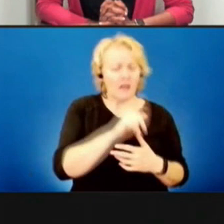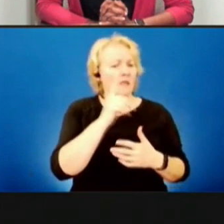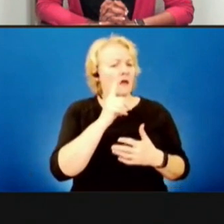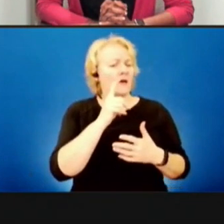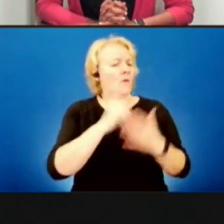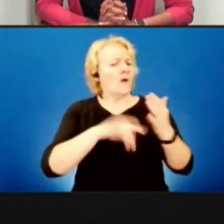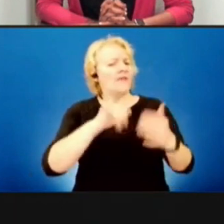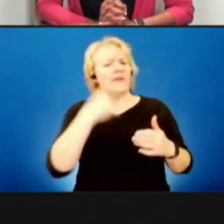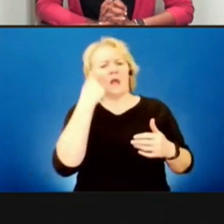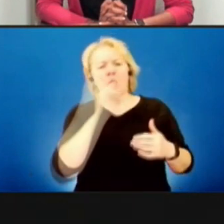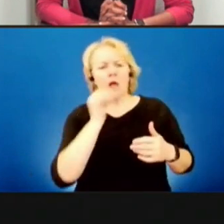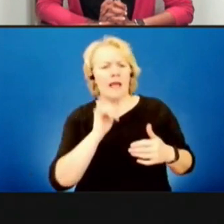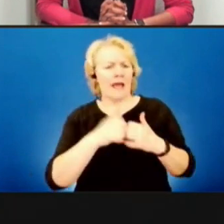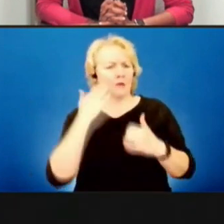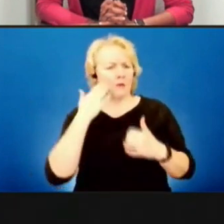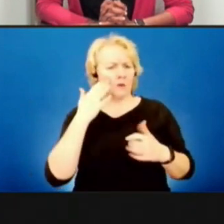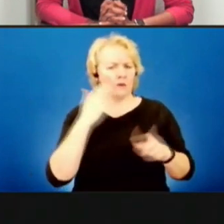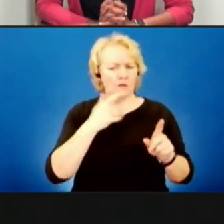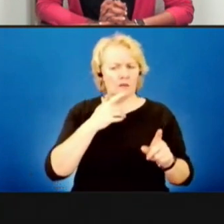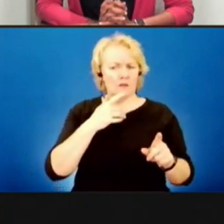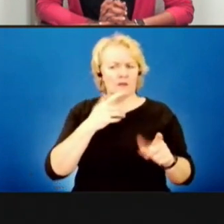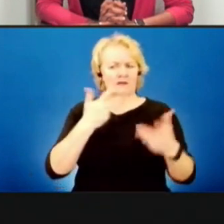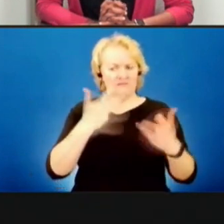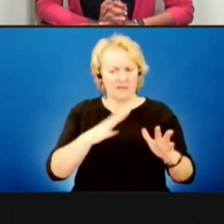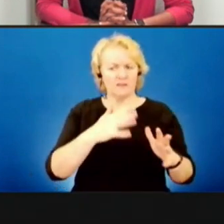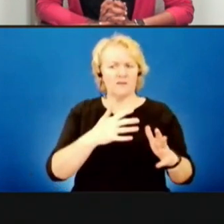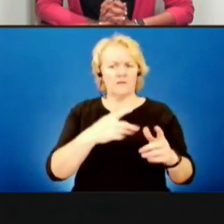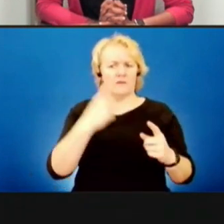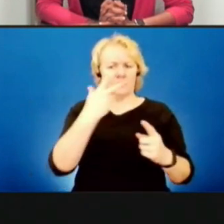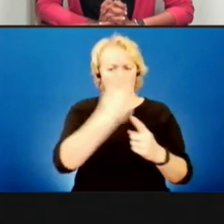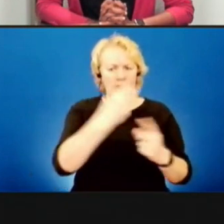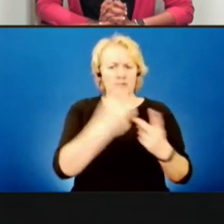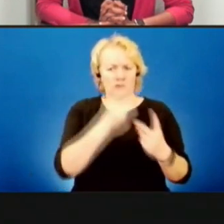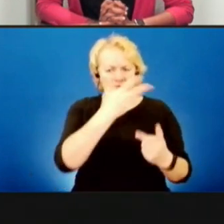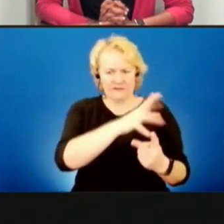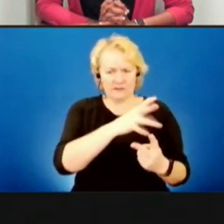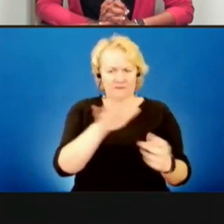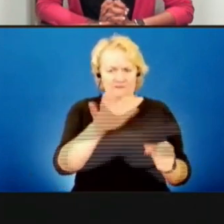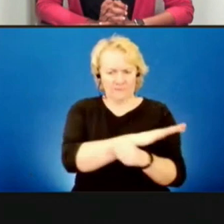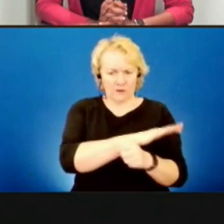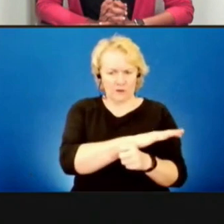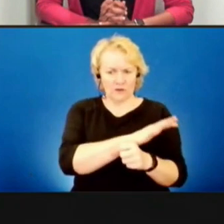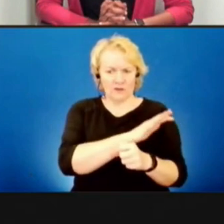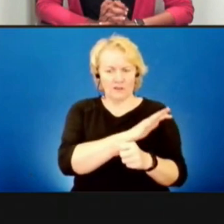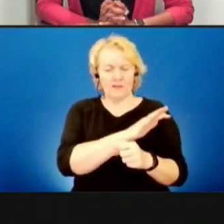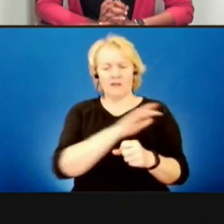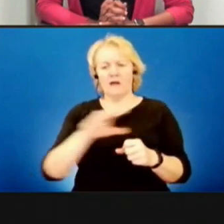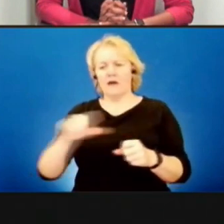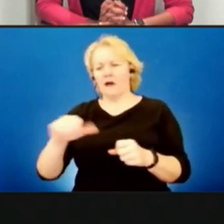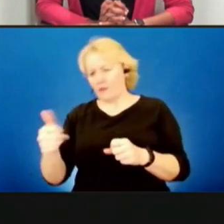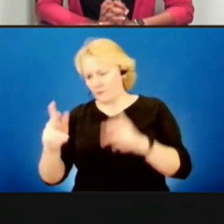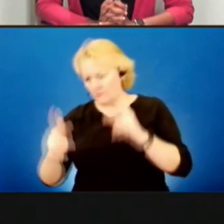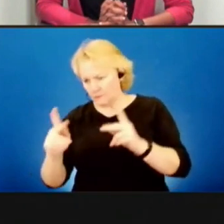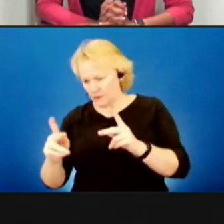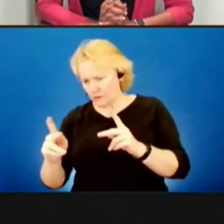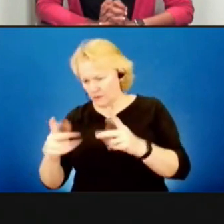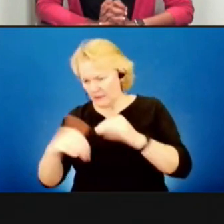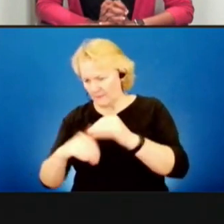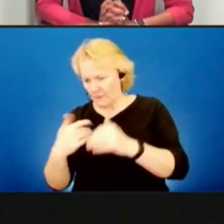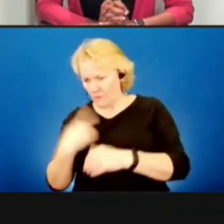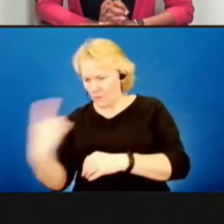do you discern between the people who've gotten their full doses and who haven't, who are eligible for what dose? I absolutely